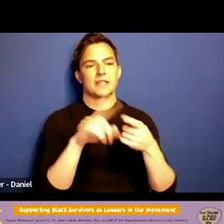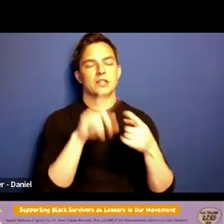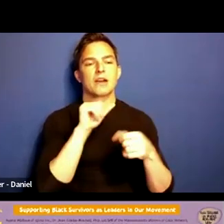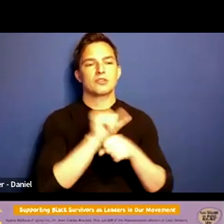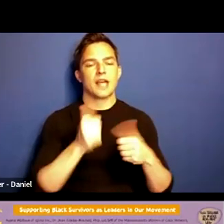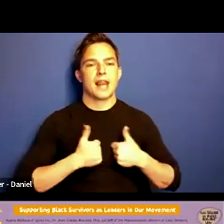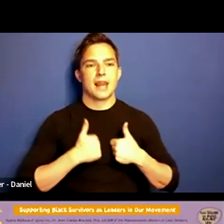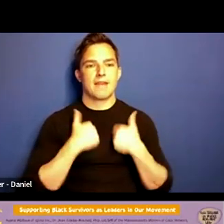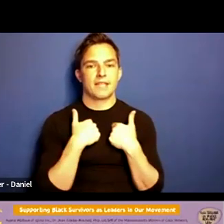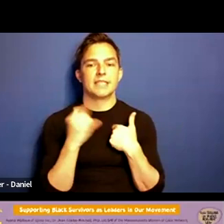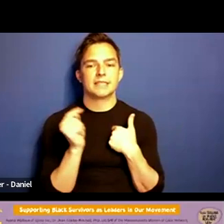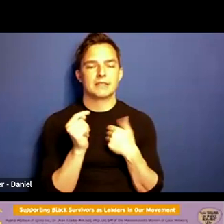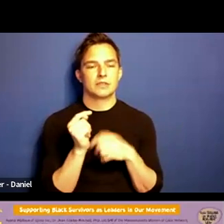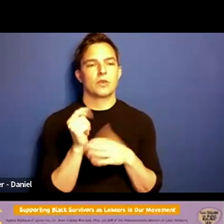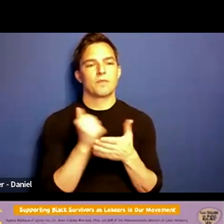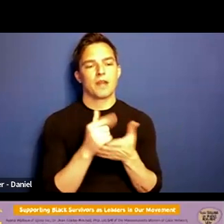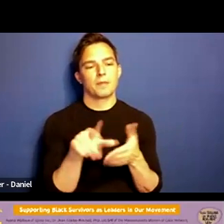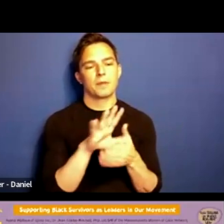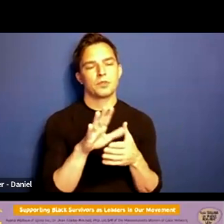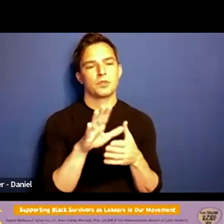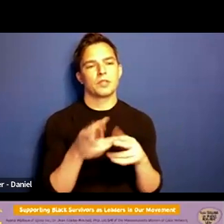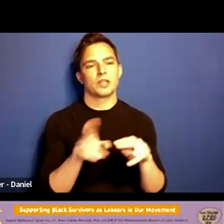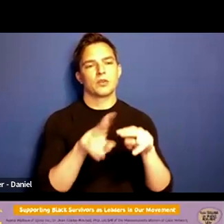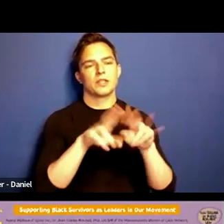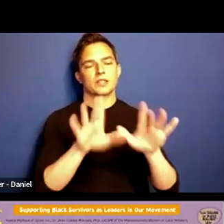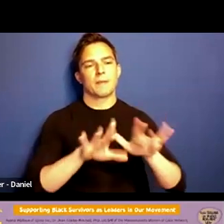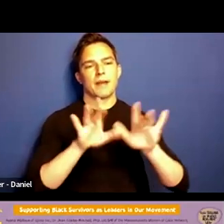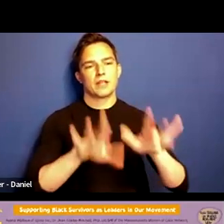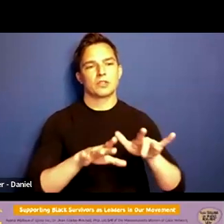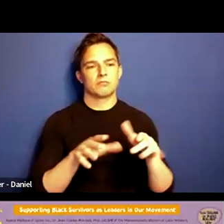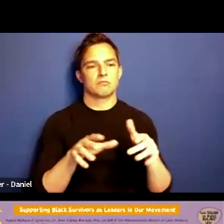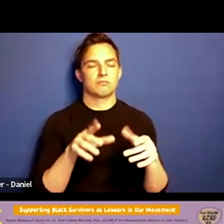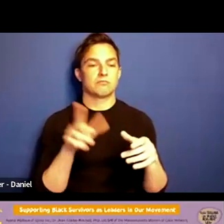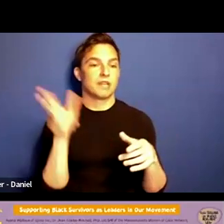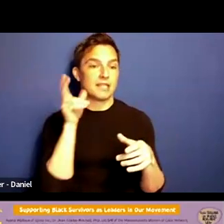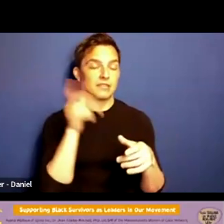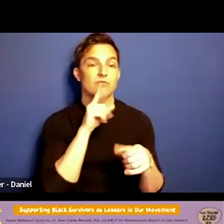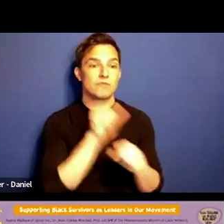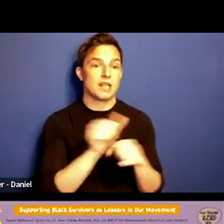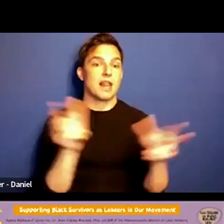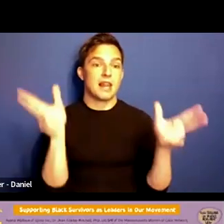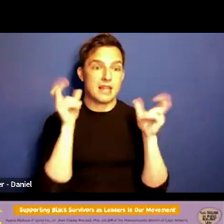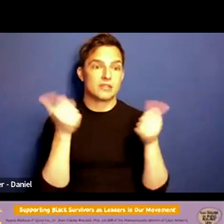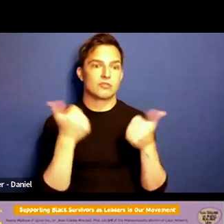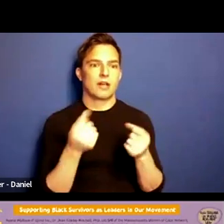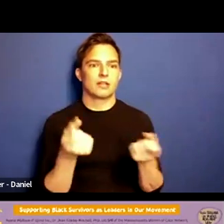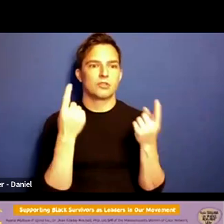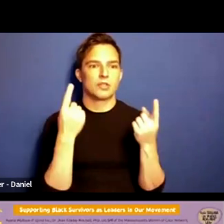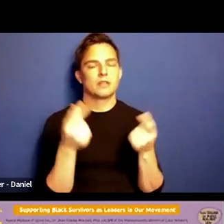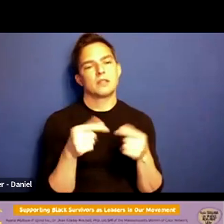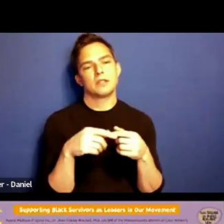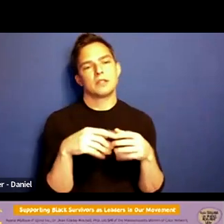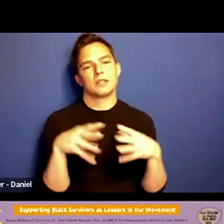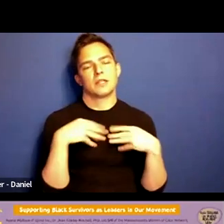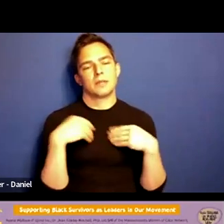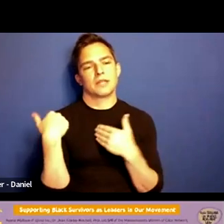it. So help them to increase compassion, nothing else, to listen, really listen and try to understand, take